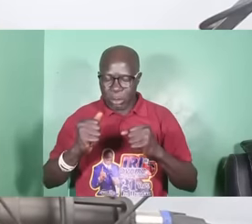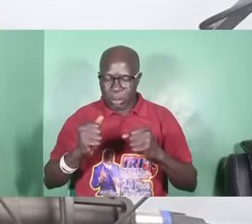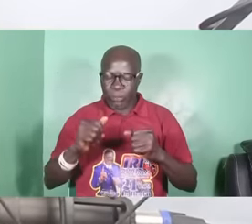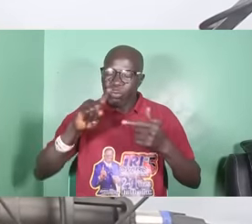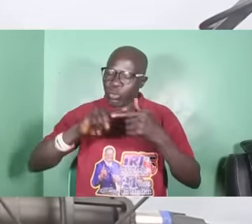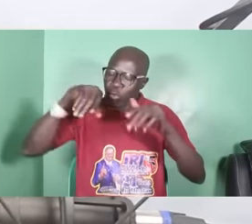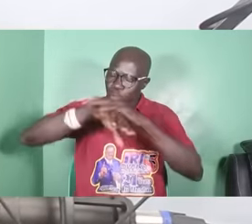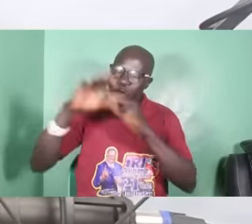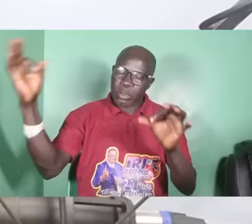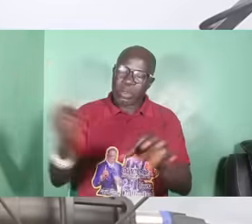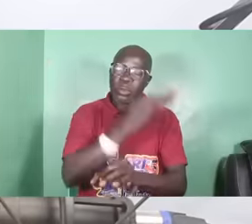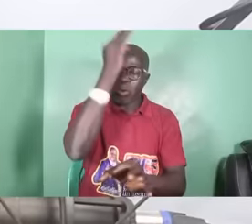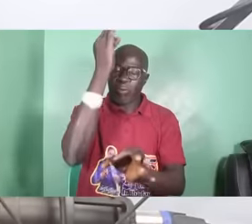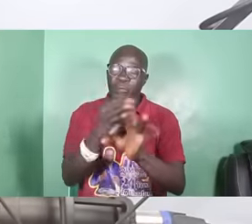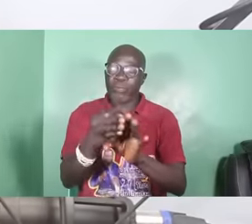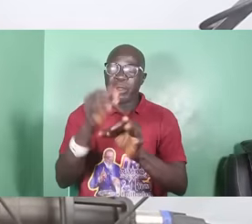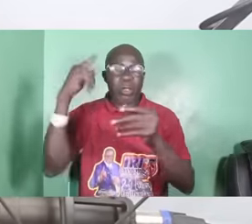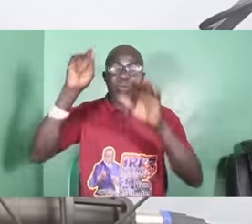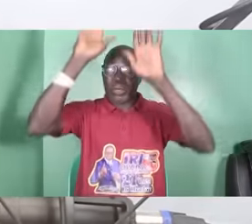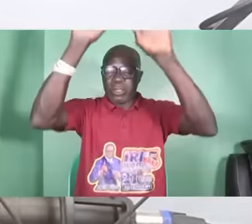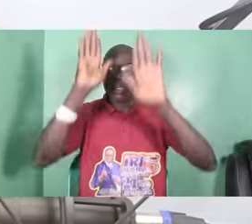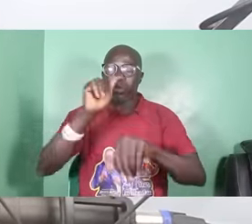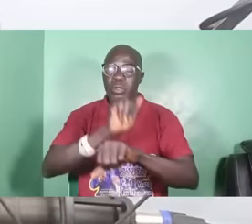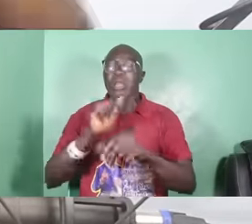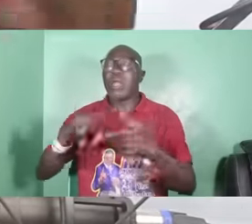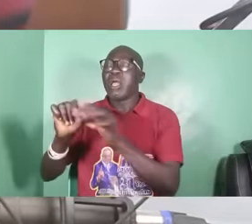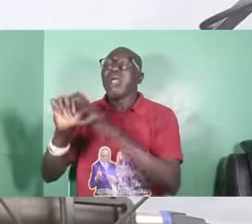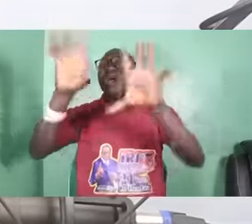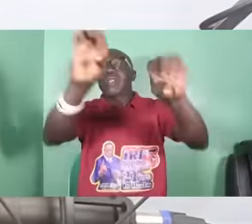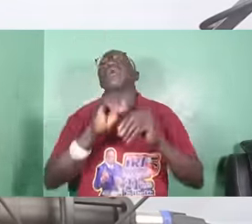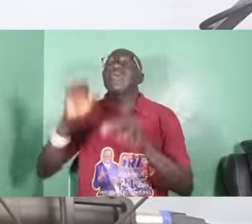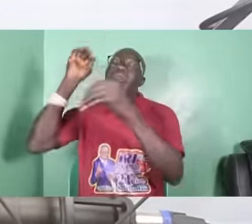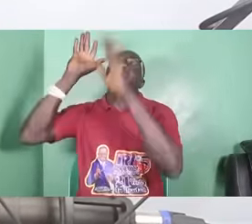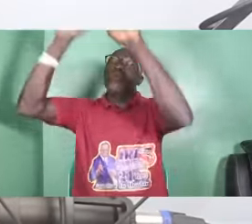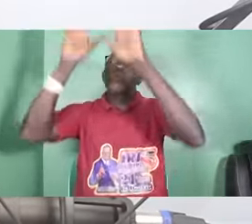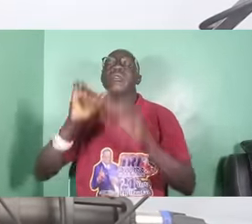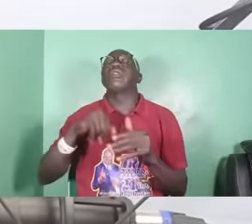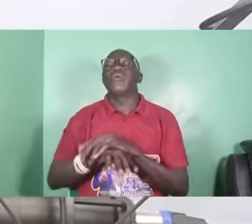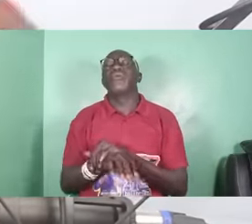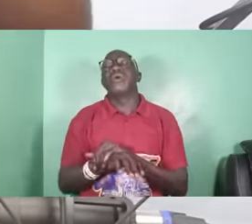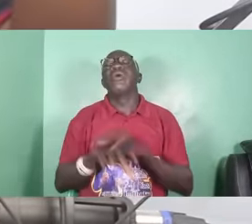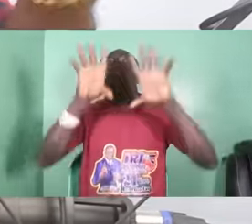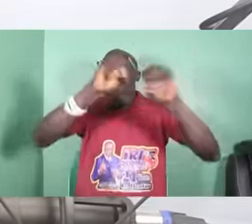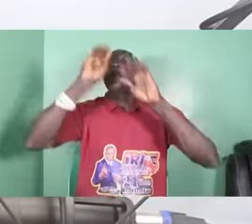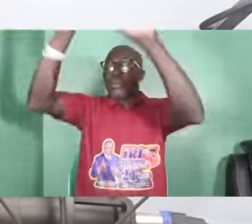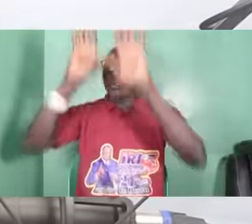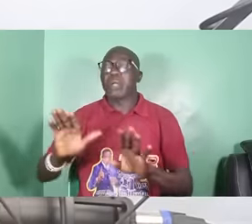And his power. See, so your symbol of faith. For signs and wonders. Oh, yeah, yeah, yeah, yeah, yeah, yeah, yeah, yeah, yeah,